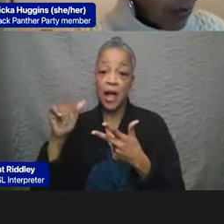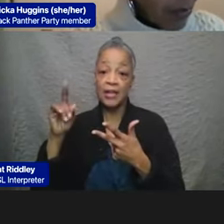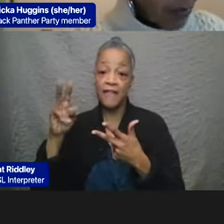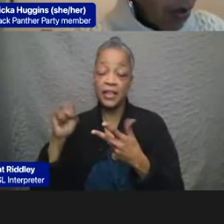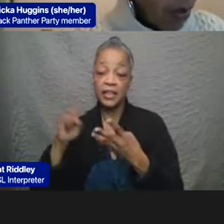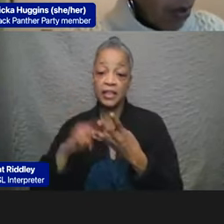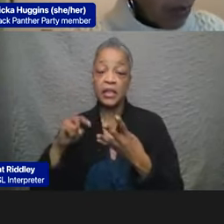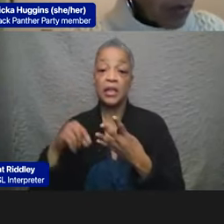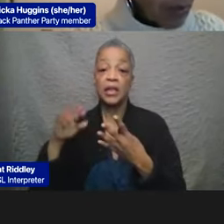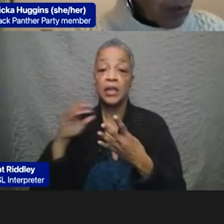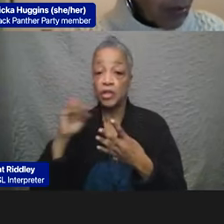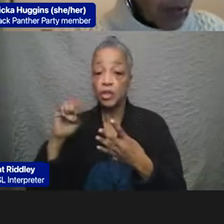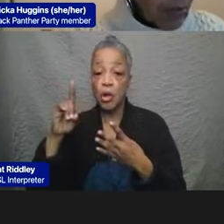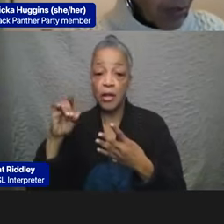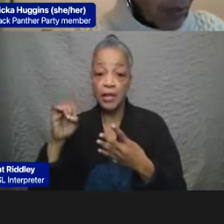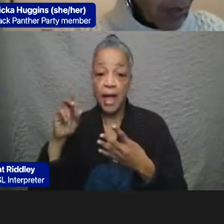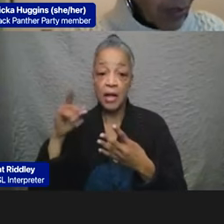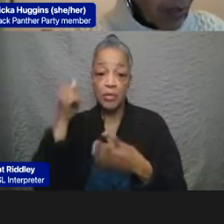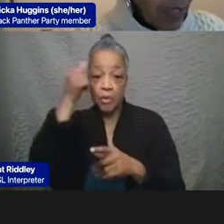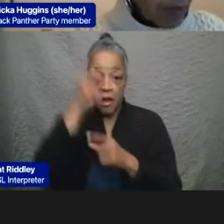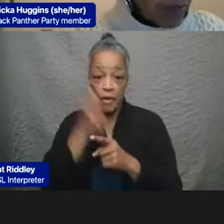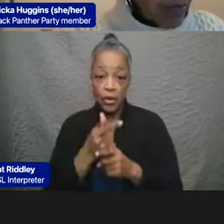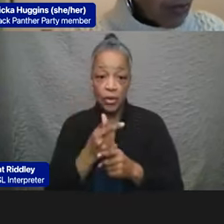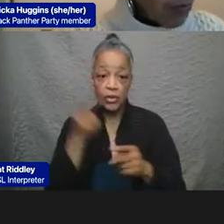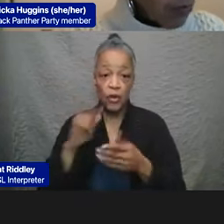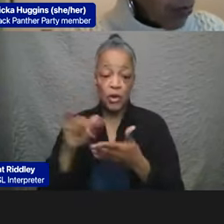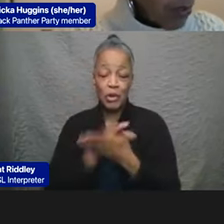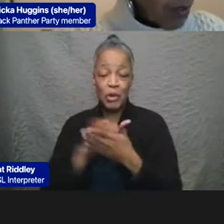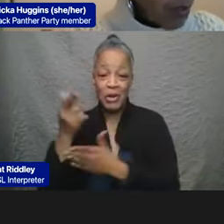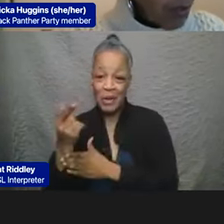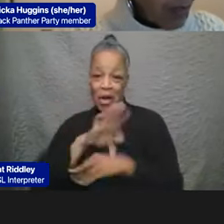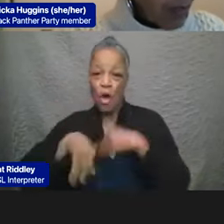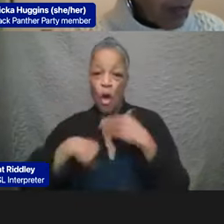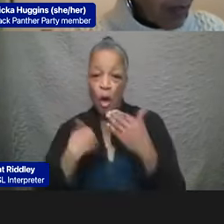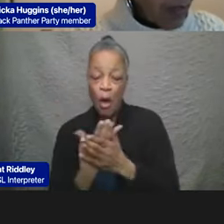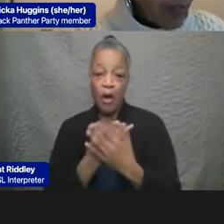Soledad brothers, for all political prisoners and prisoners of war,